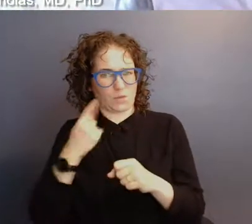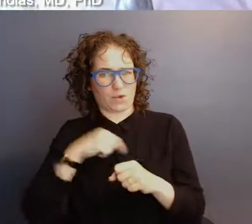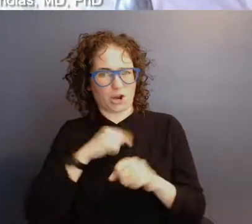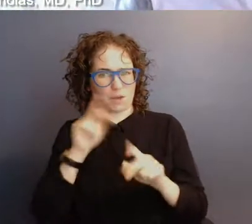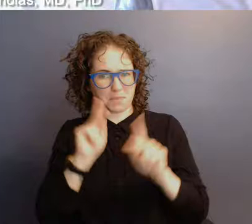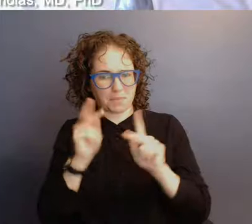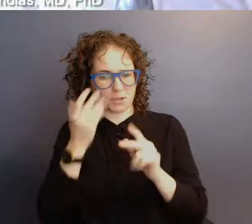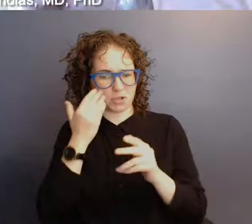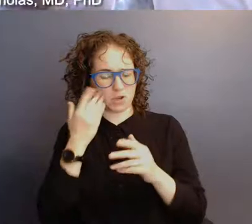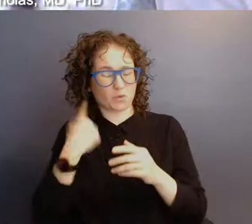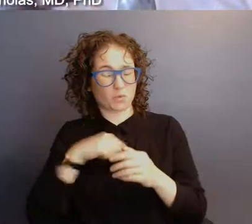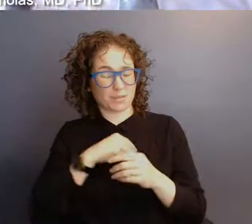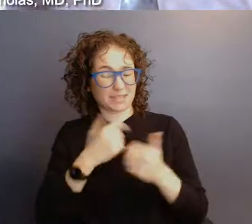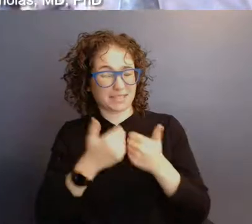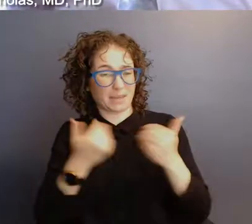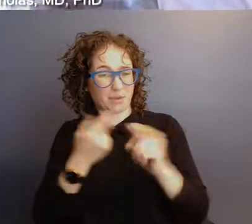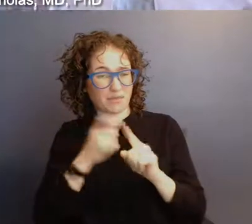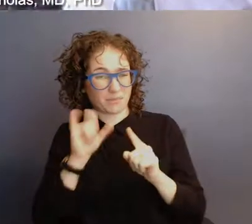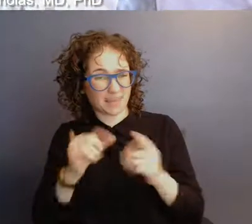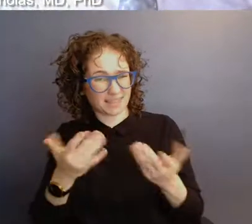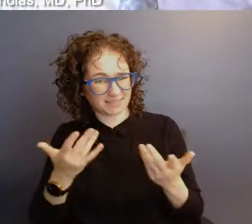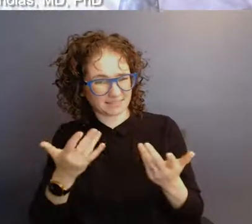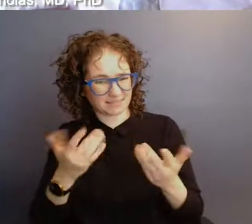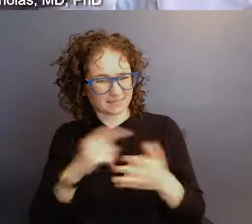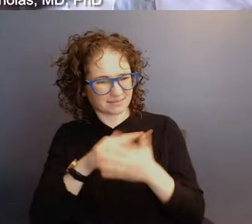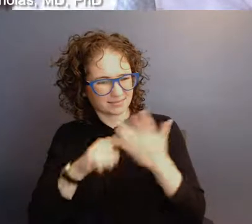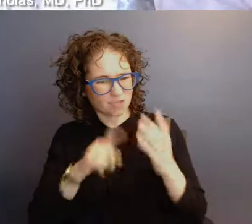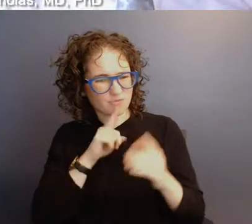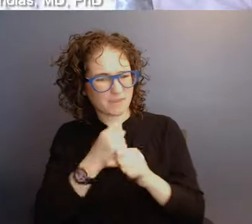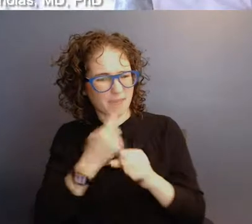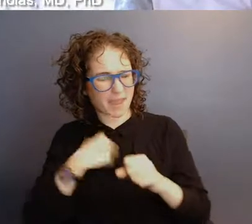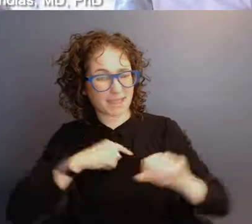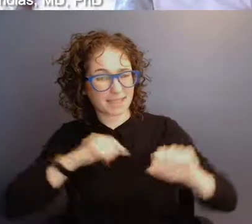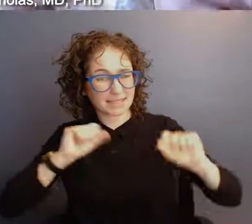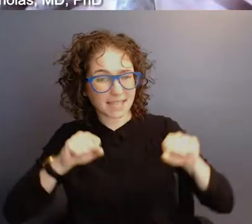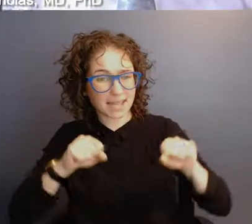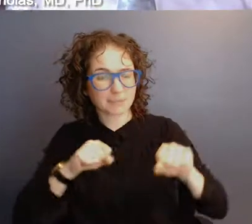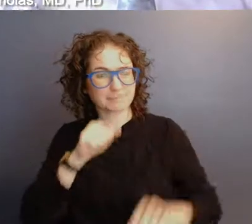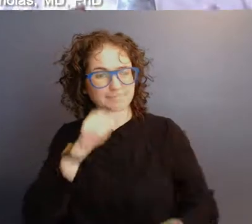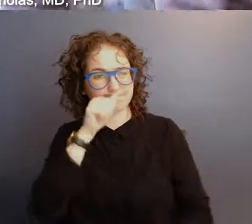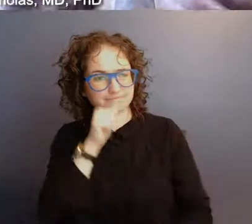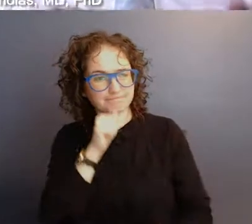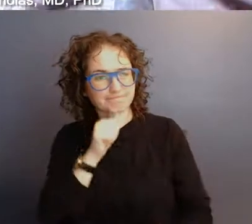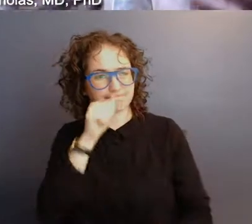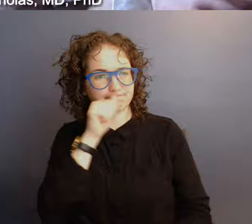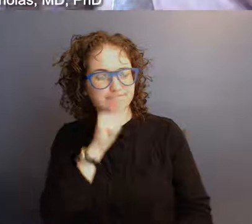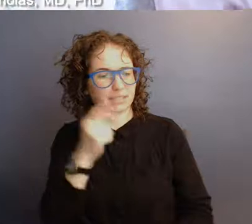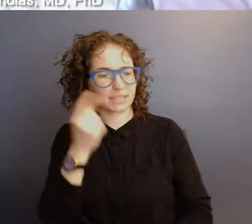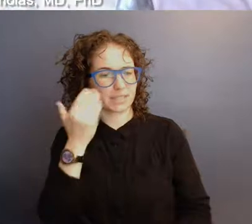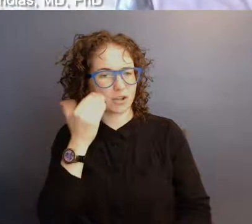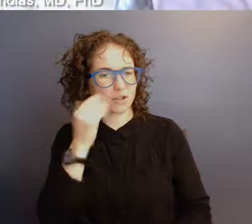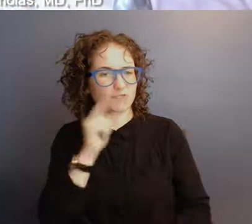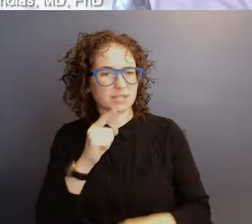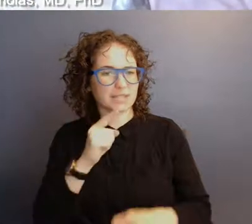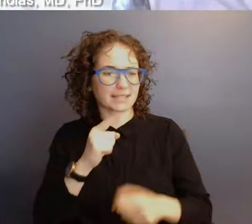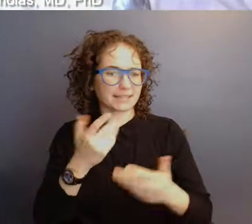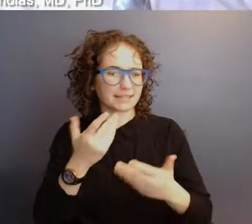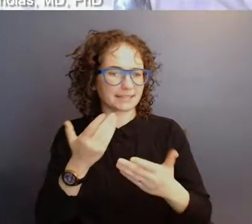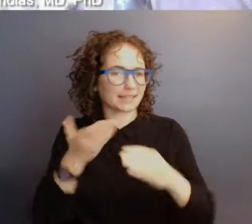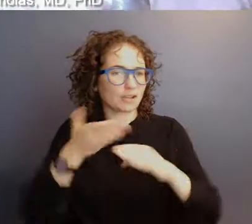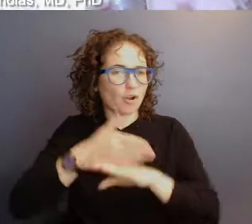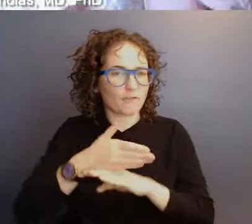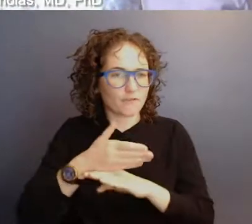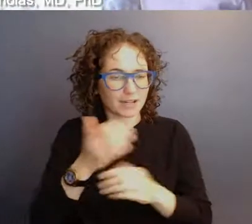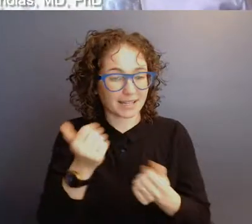separated from. And those things that make us able to tolerate and get over and be resilient to